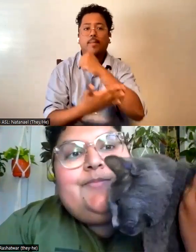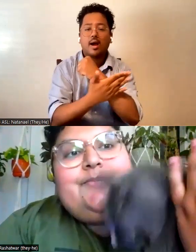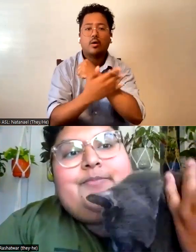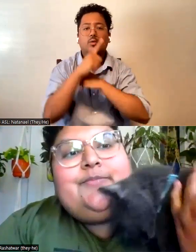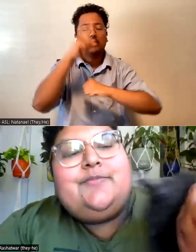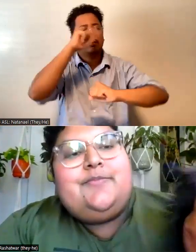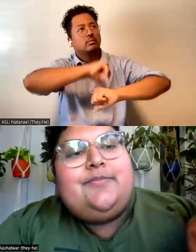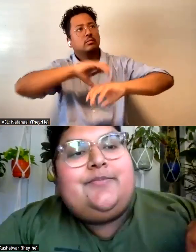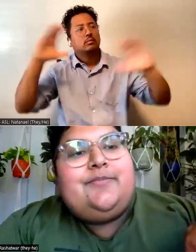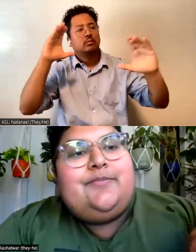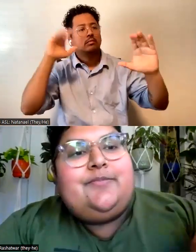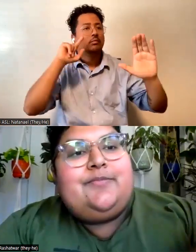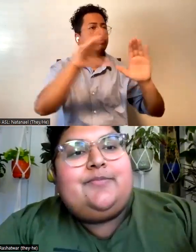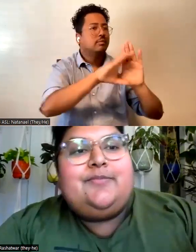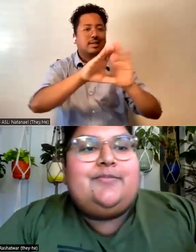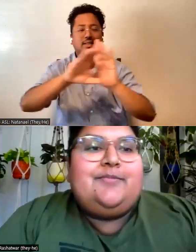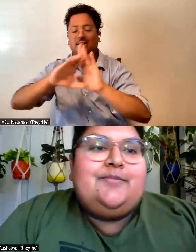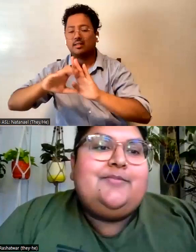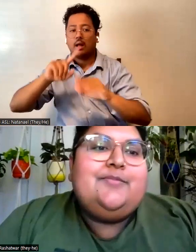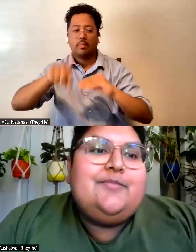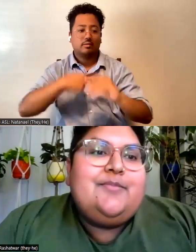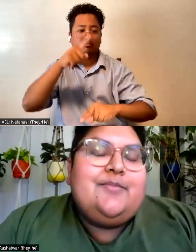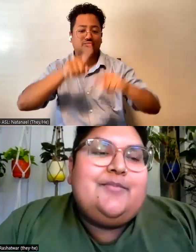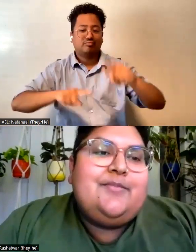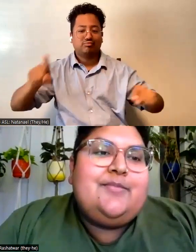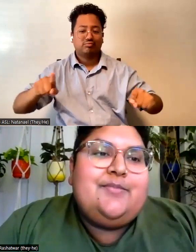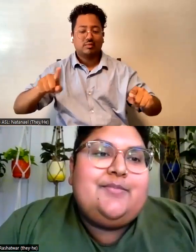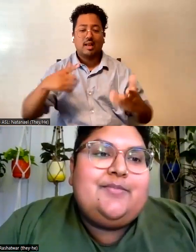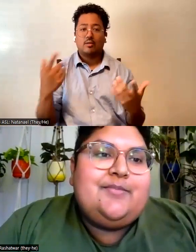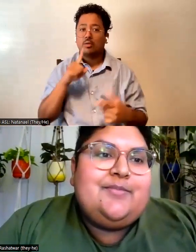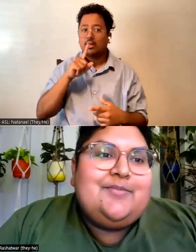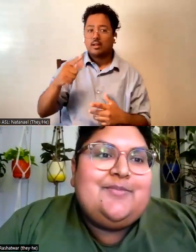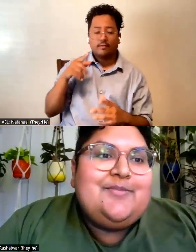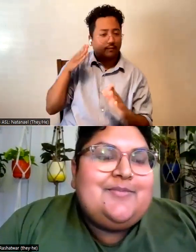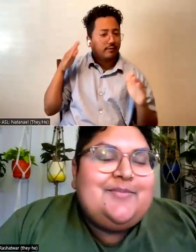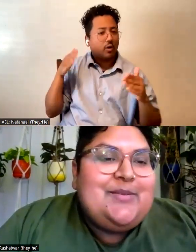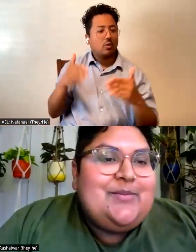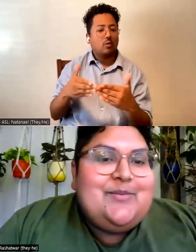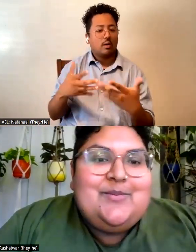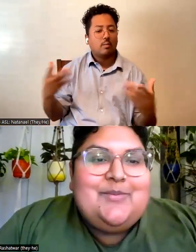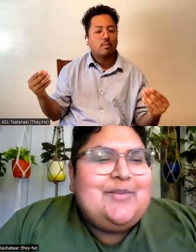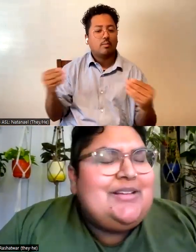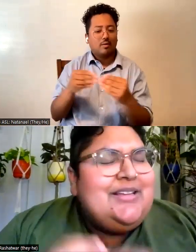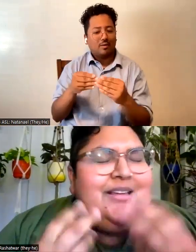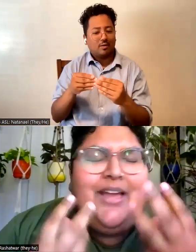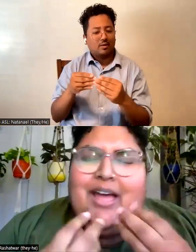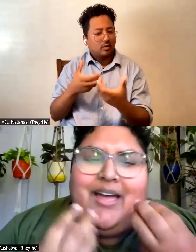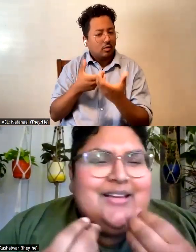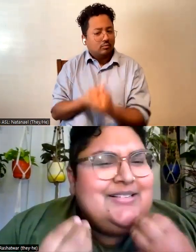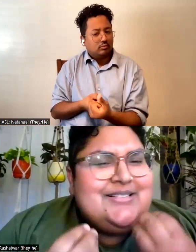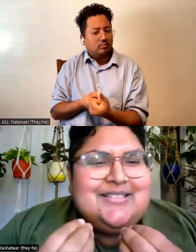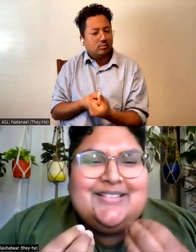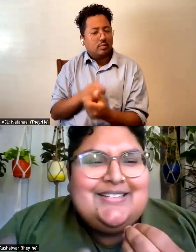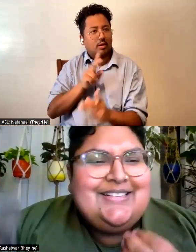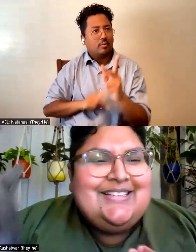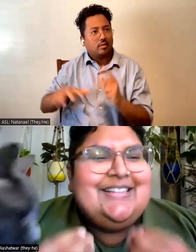visual text, postcolonial literatures, and multi-ethnic sound spaces to thicken the relationship between nation,